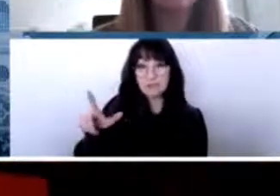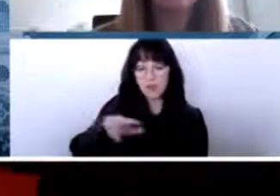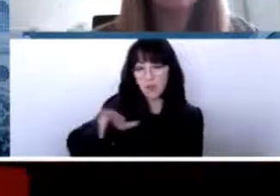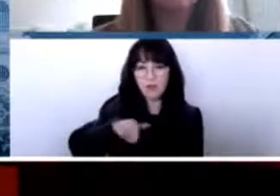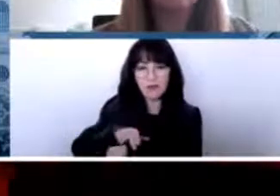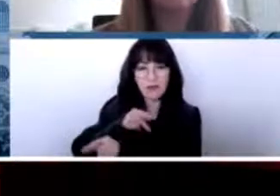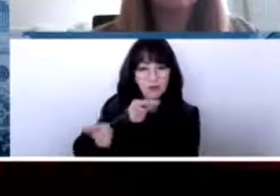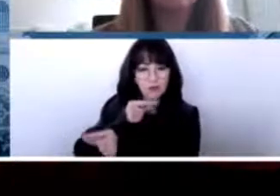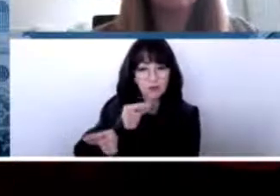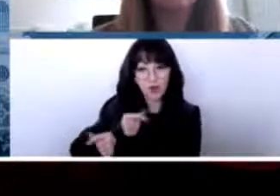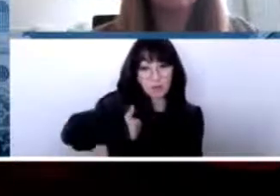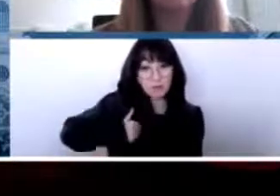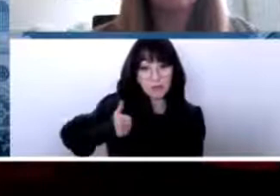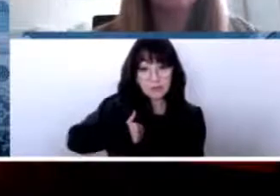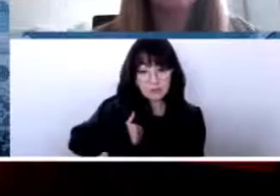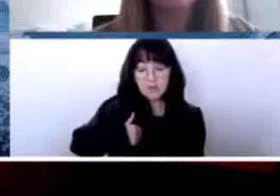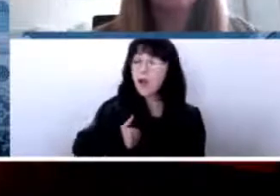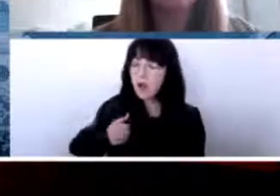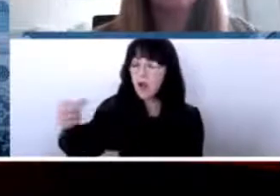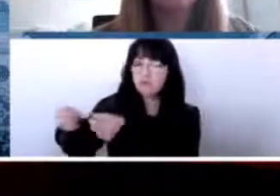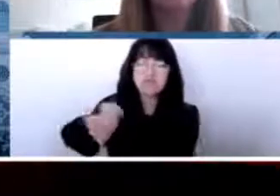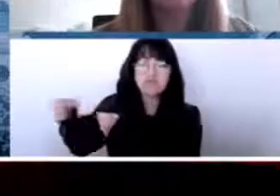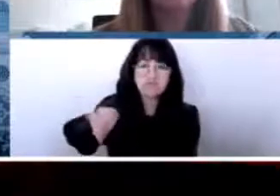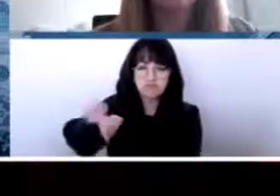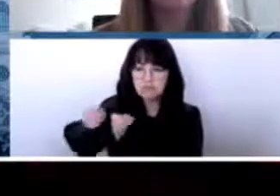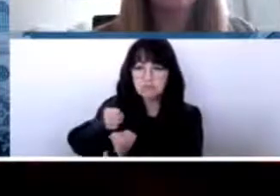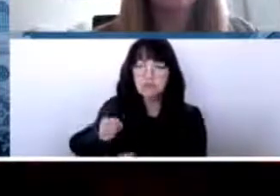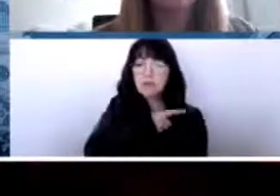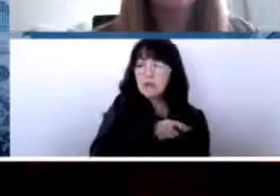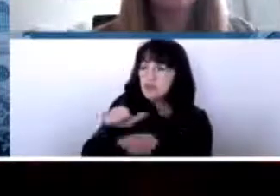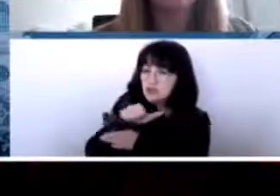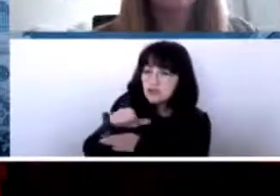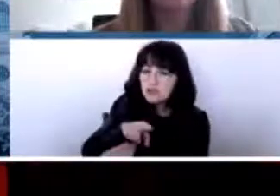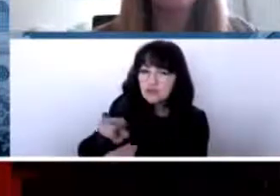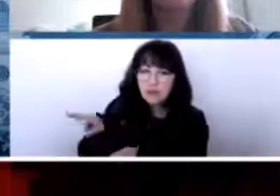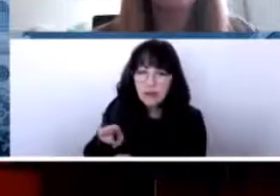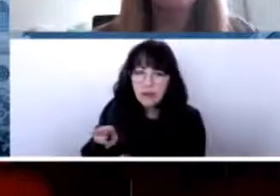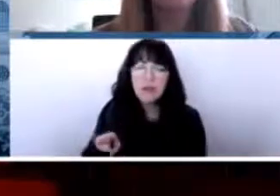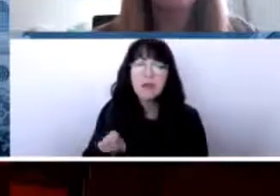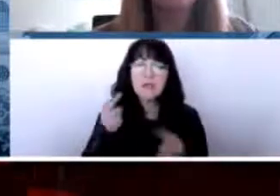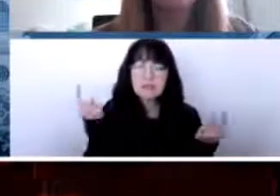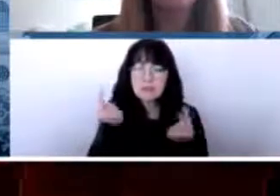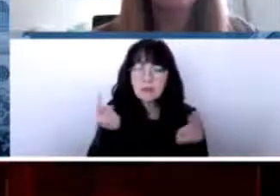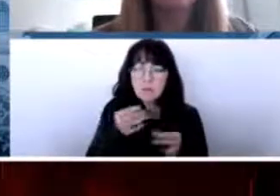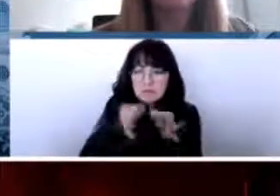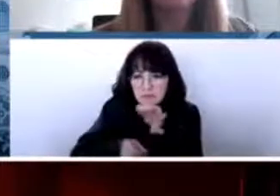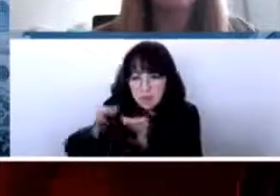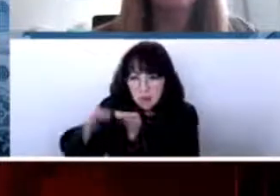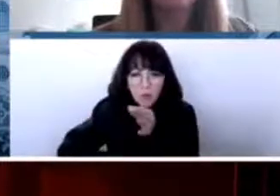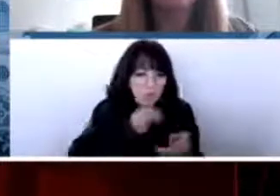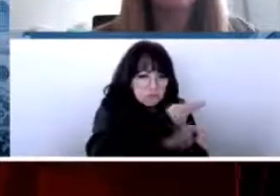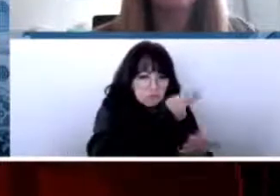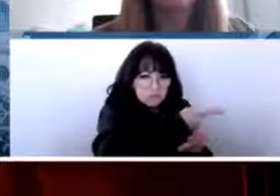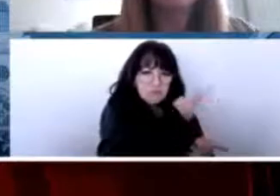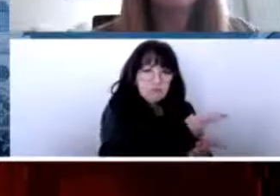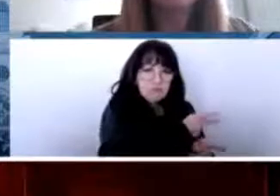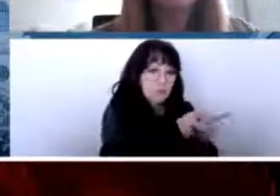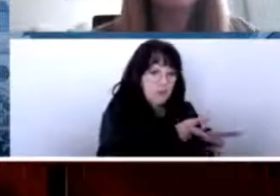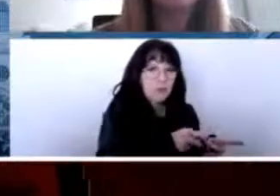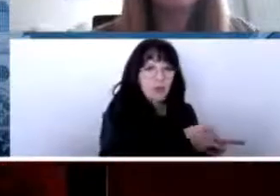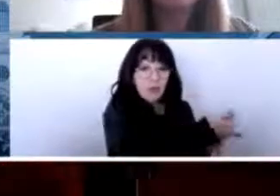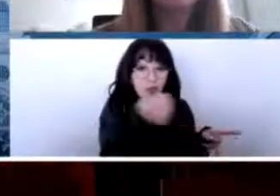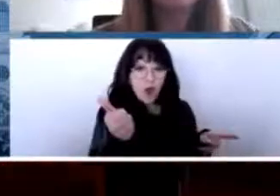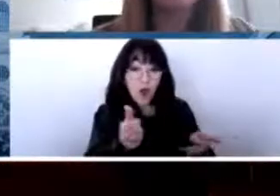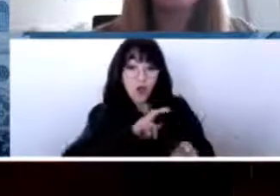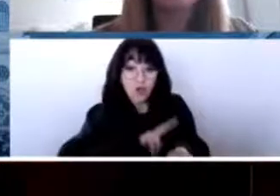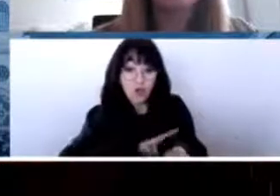maybe non-traditional missions to help relax the hospitals a little bit. So the foundation here